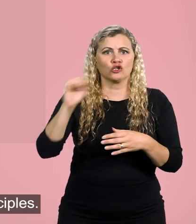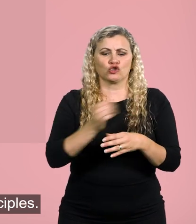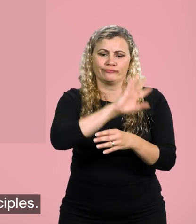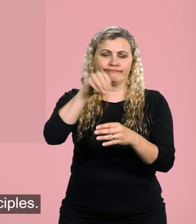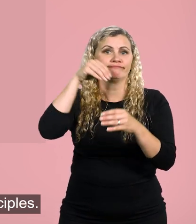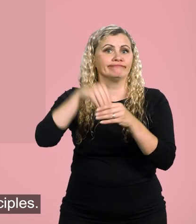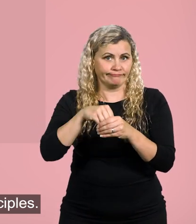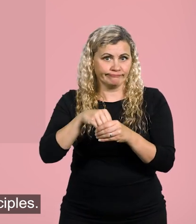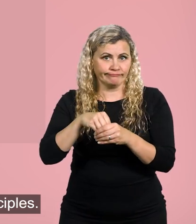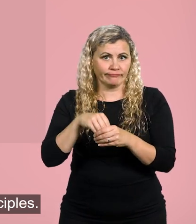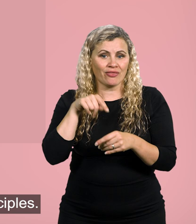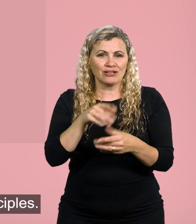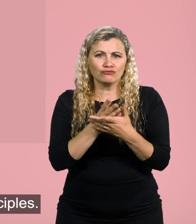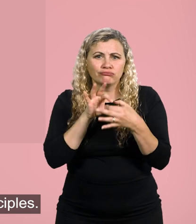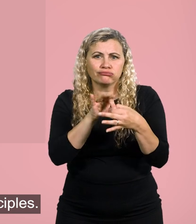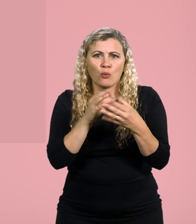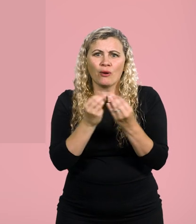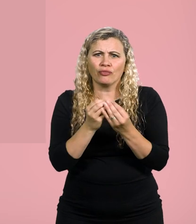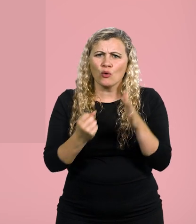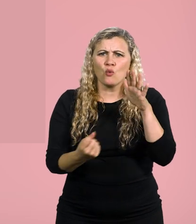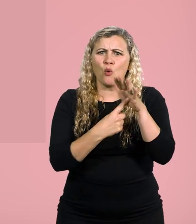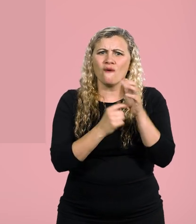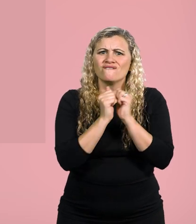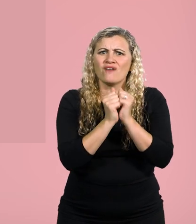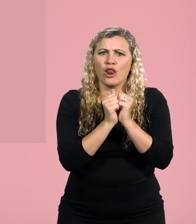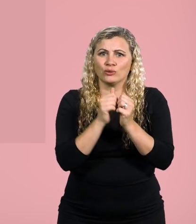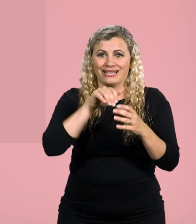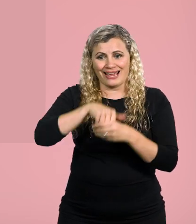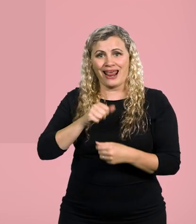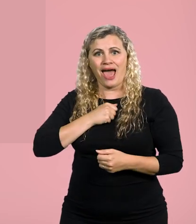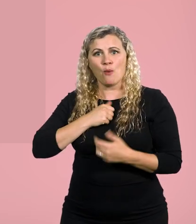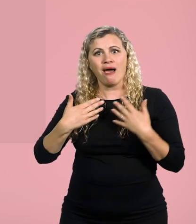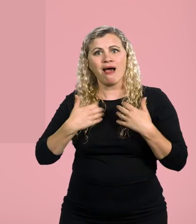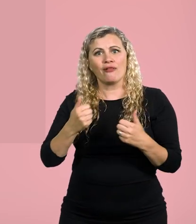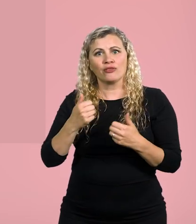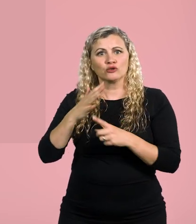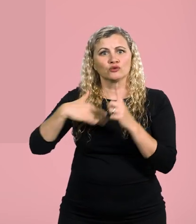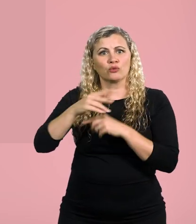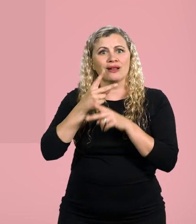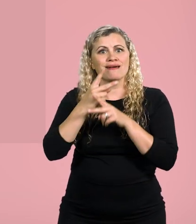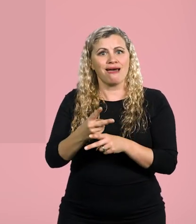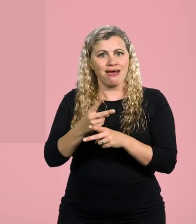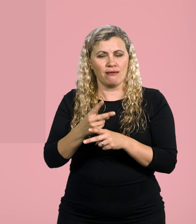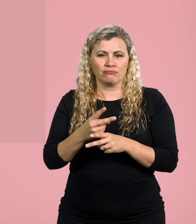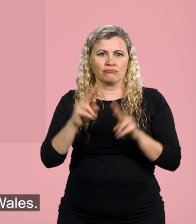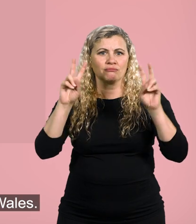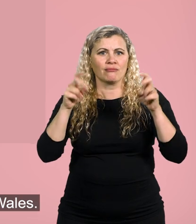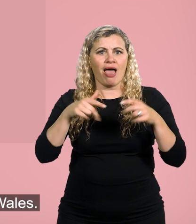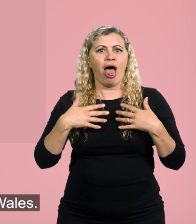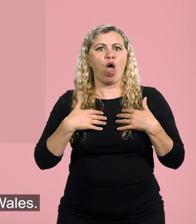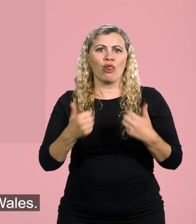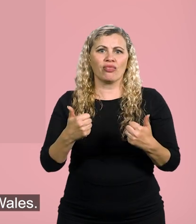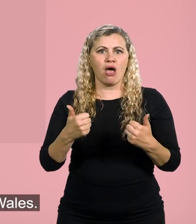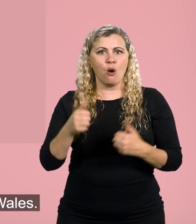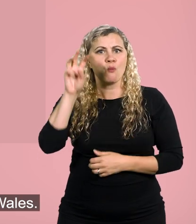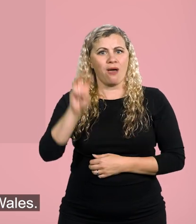these crossed cutting principles these align closely with core values set in our plan for Health and